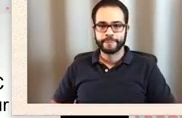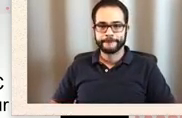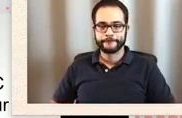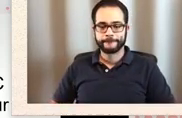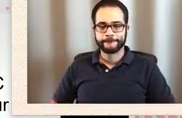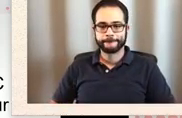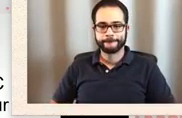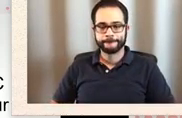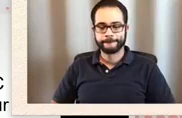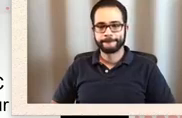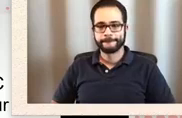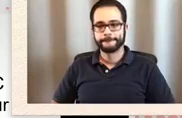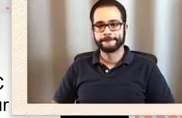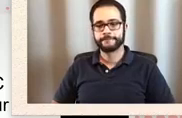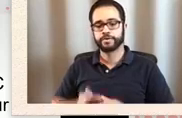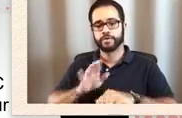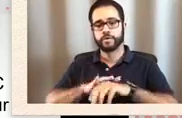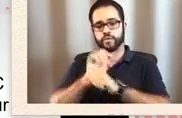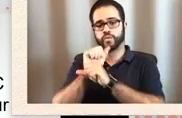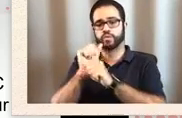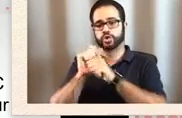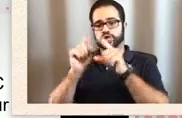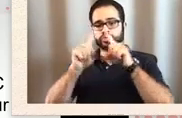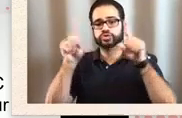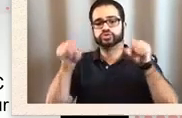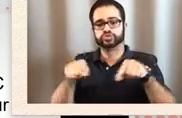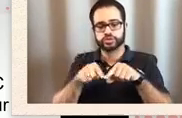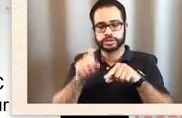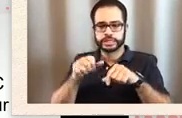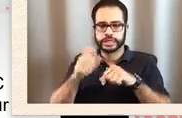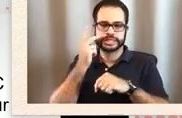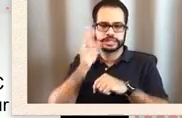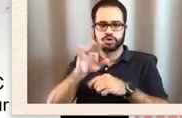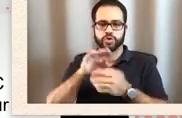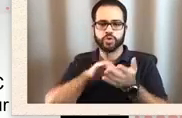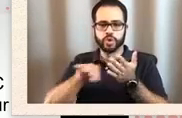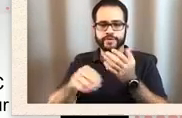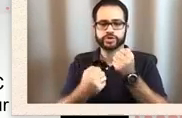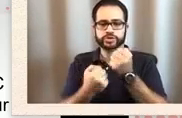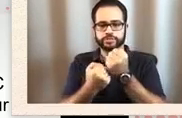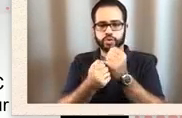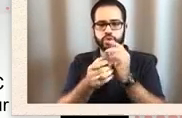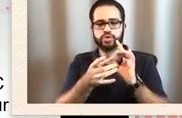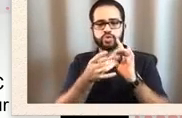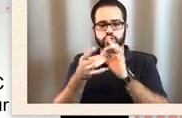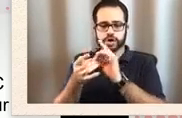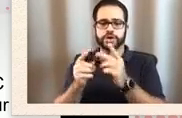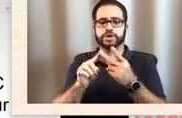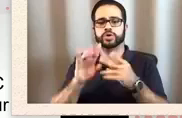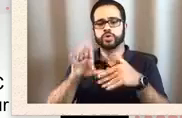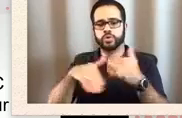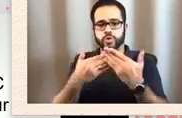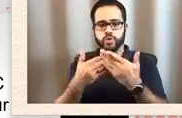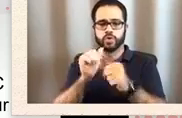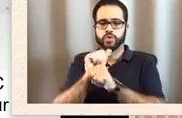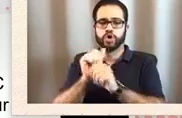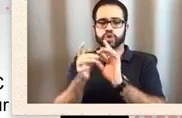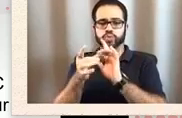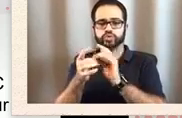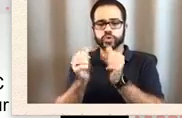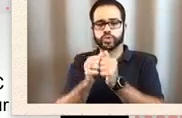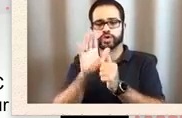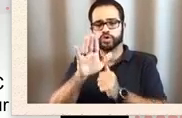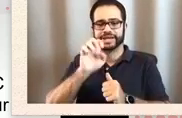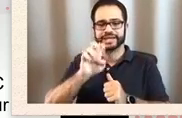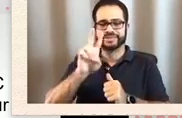On the worker screen, they'll be able to see your waiver support coordinator and all of the workers associated with your EVV